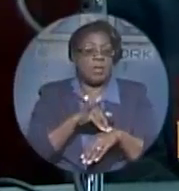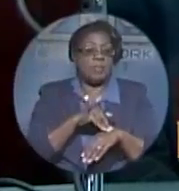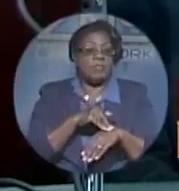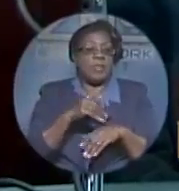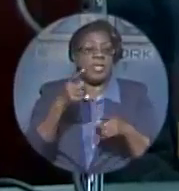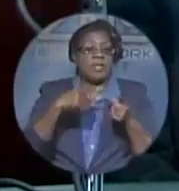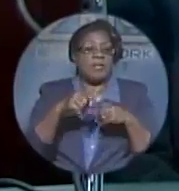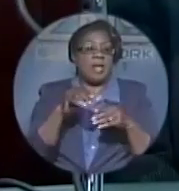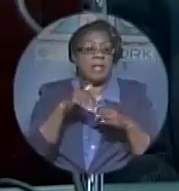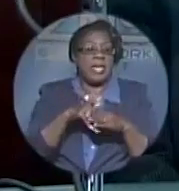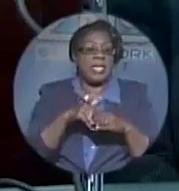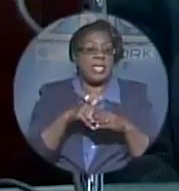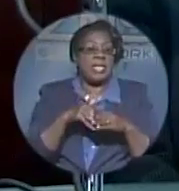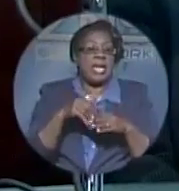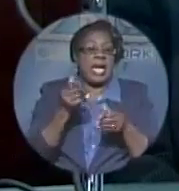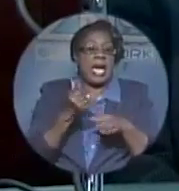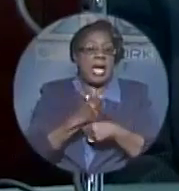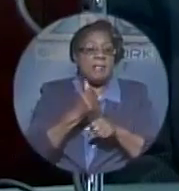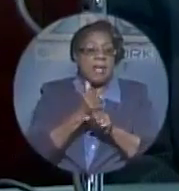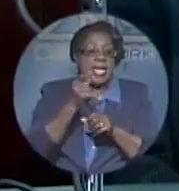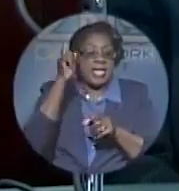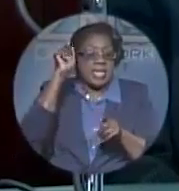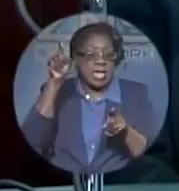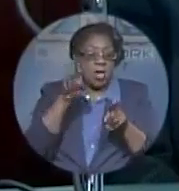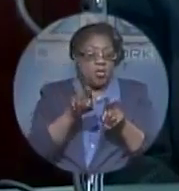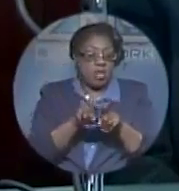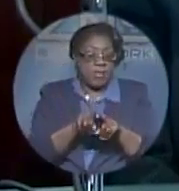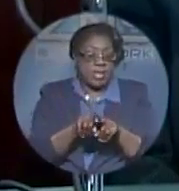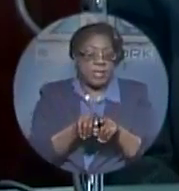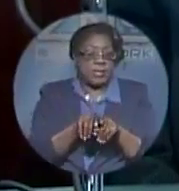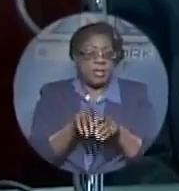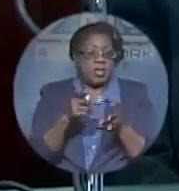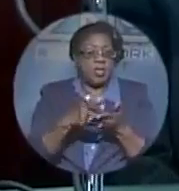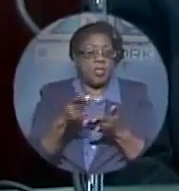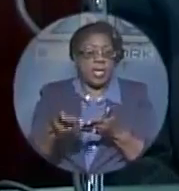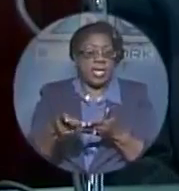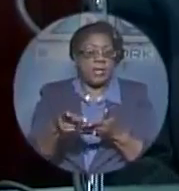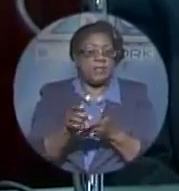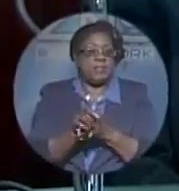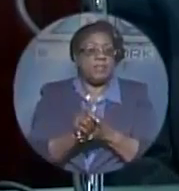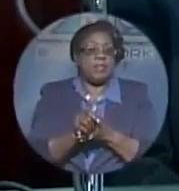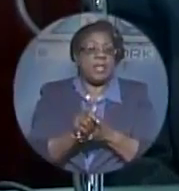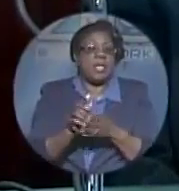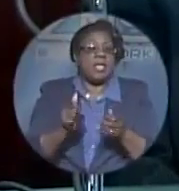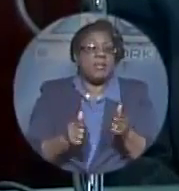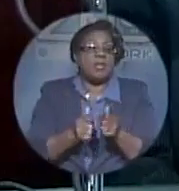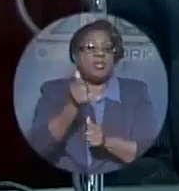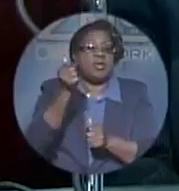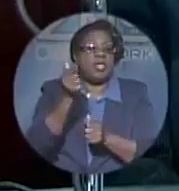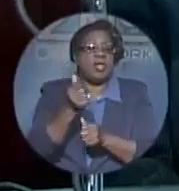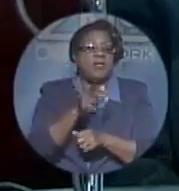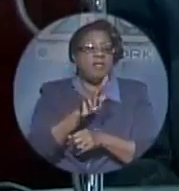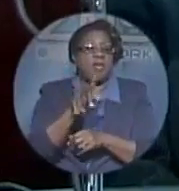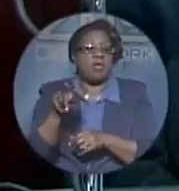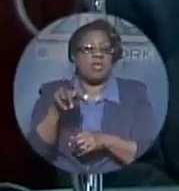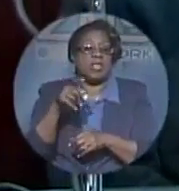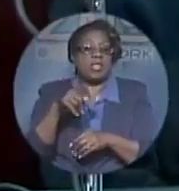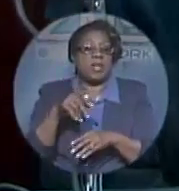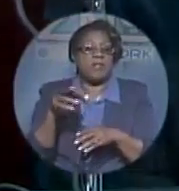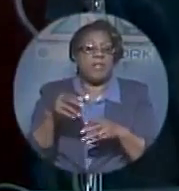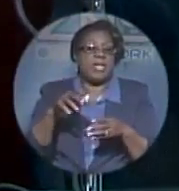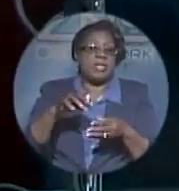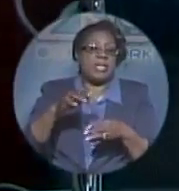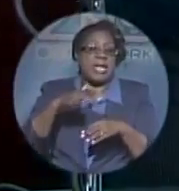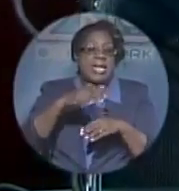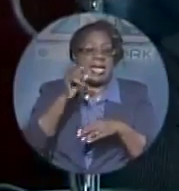and taken advantage of the payment arrangements. The majority of those would have either been reconnected